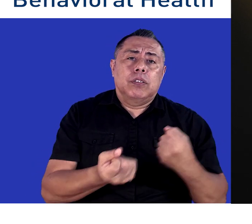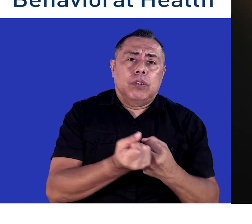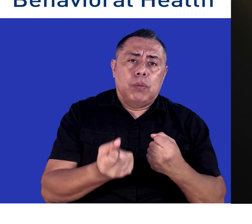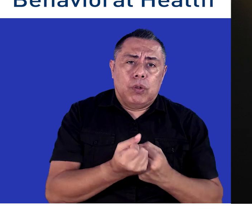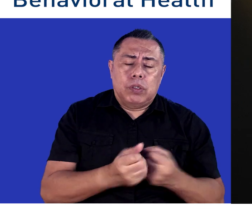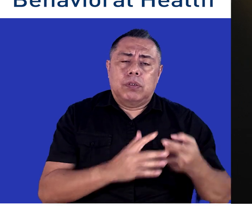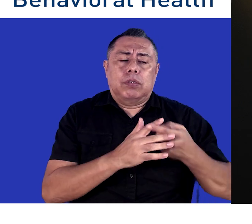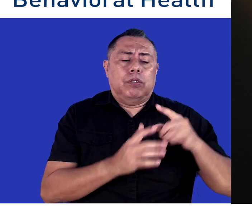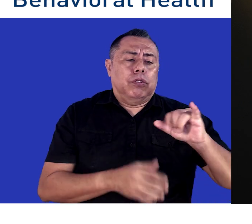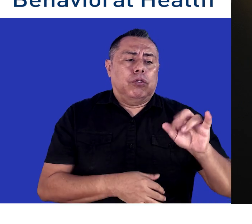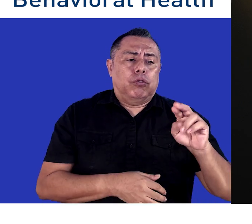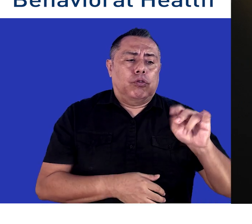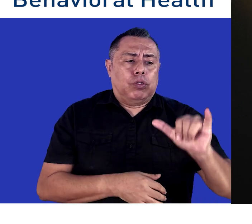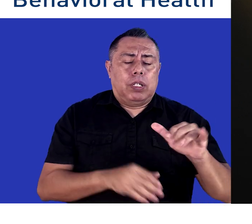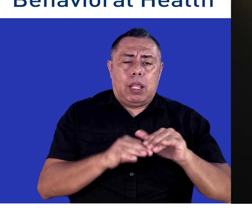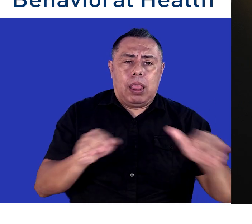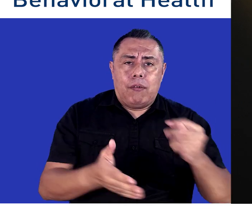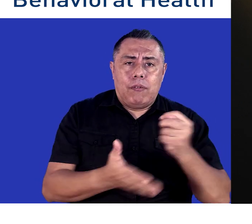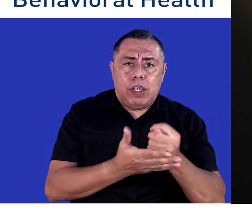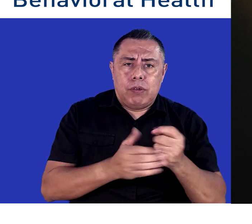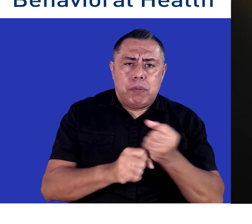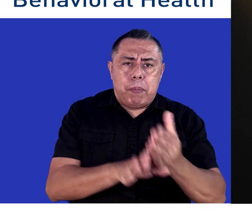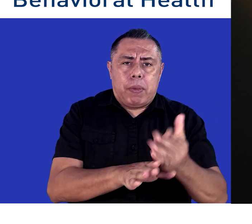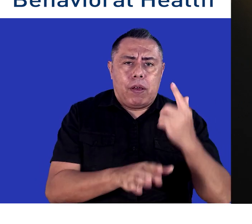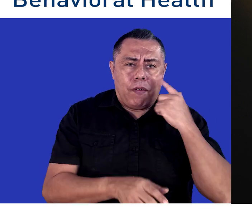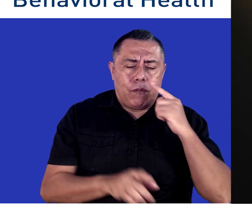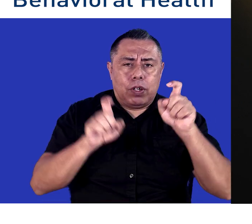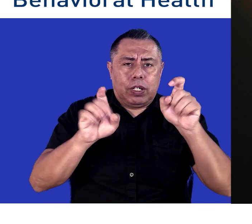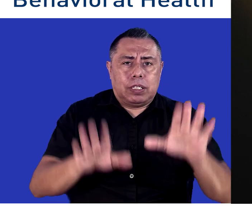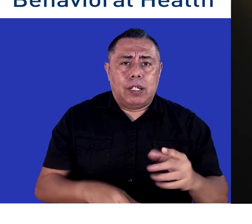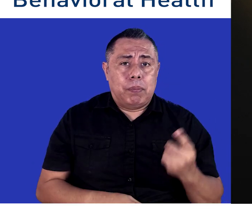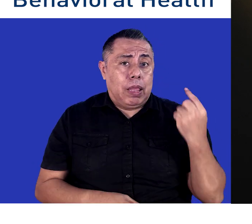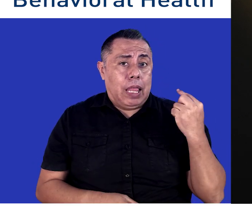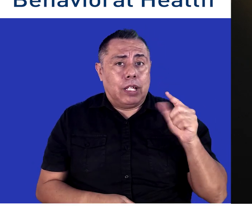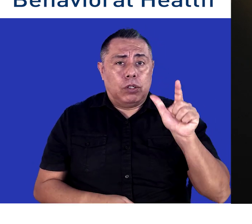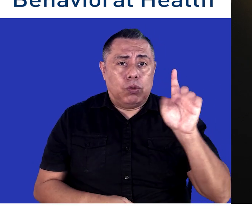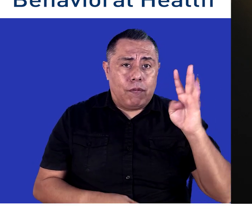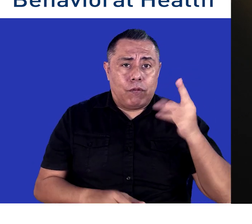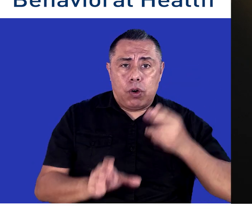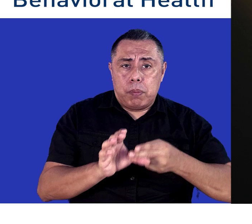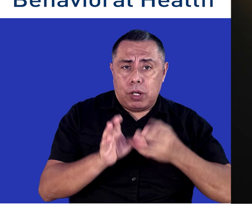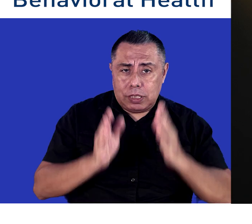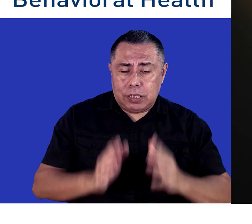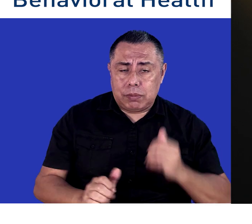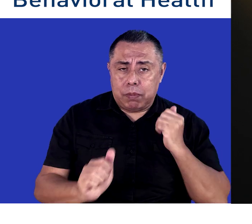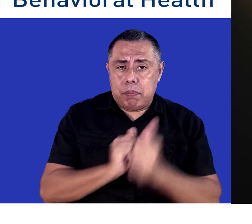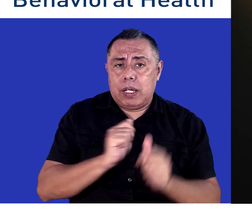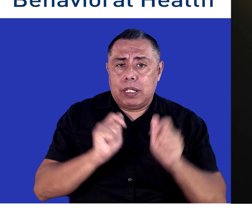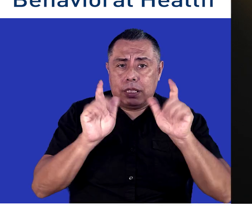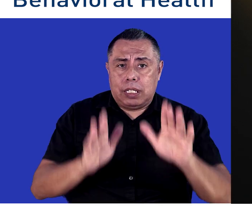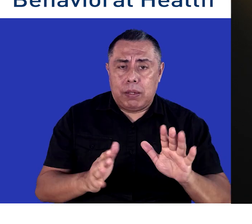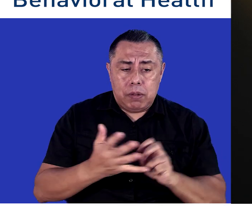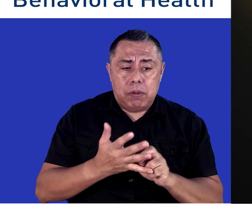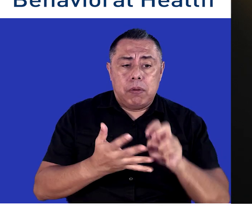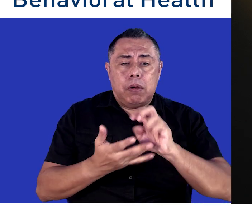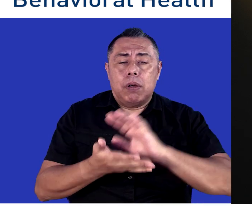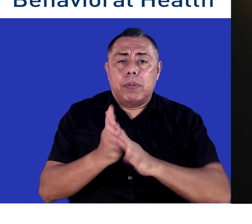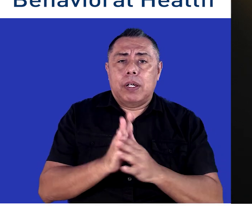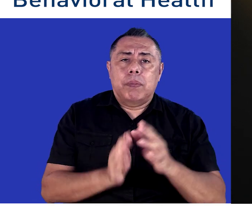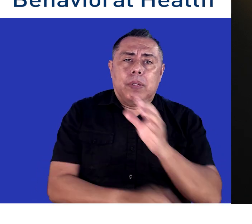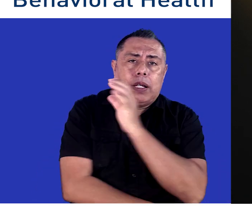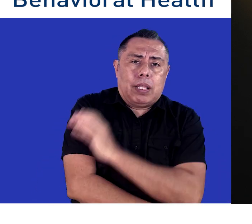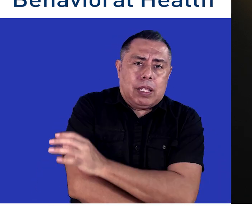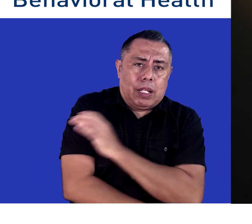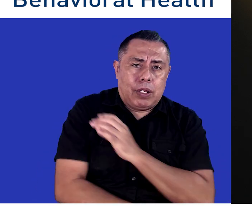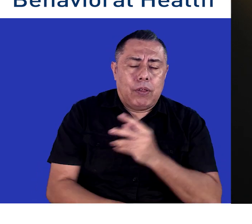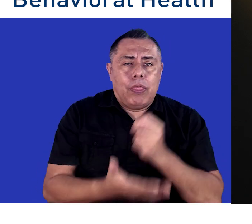of journey-level therapists to prepare for their licensing exam. Last year, 24 participants passed their licensing exams and promoted into